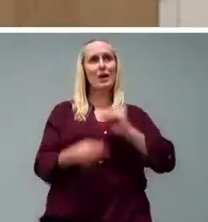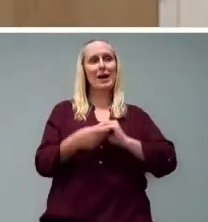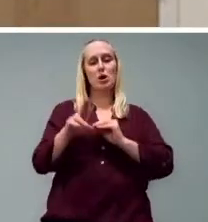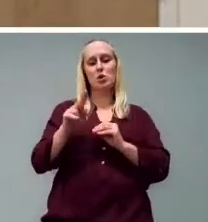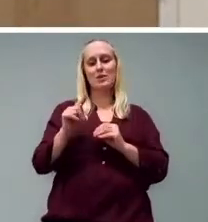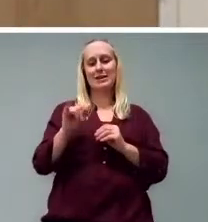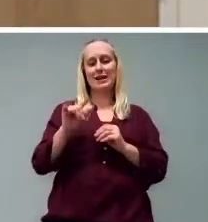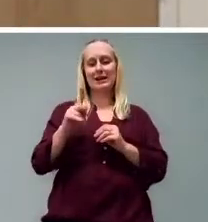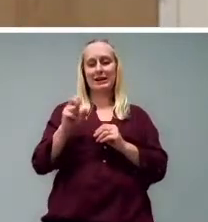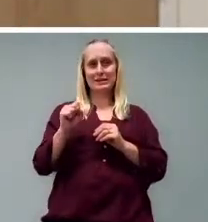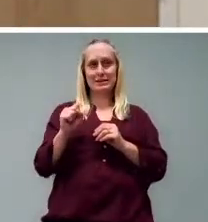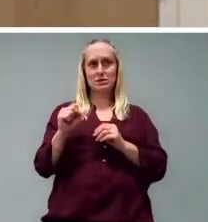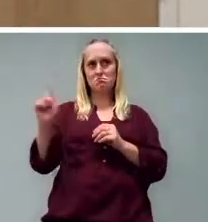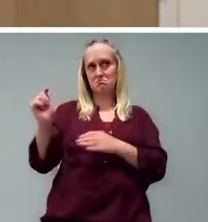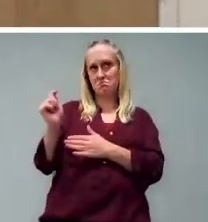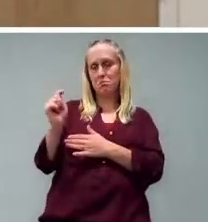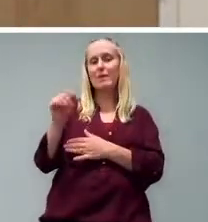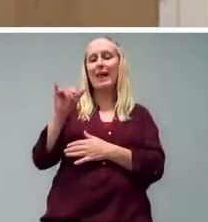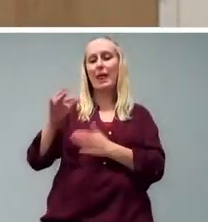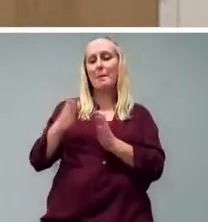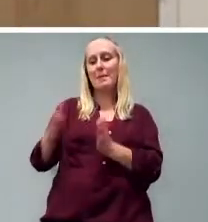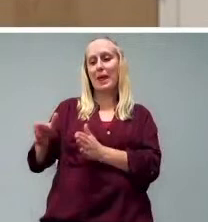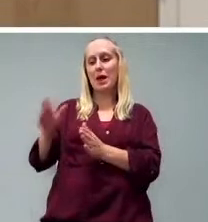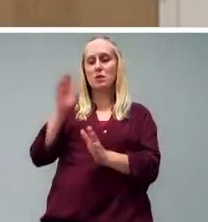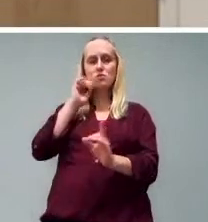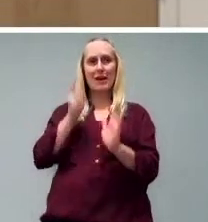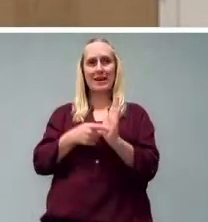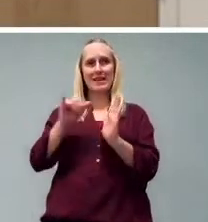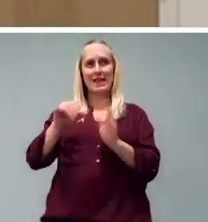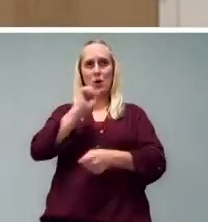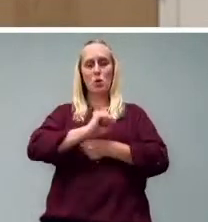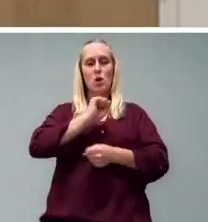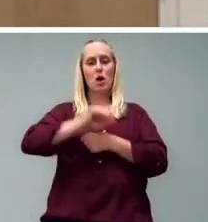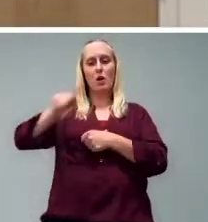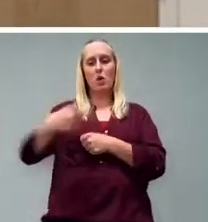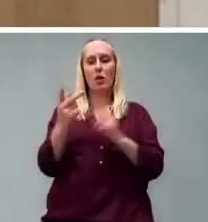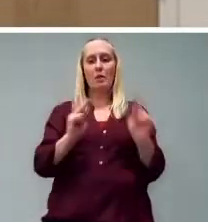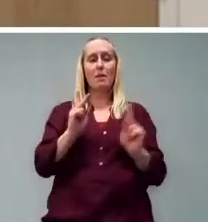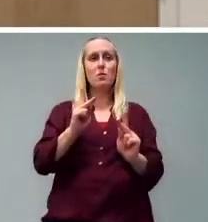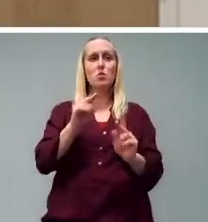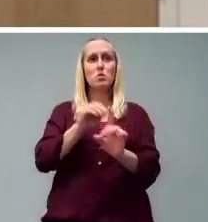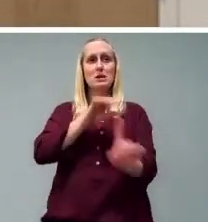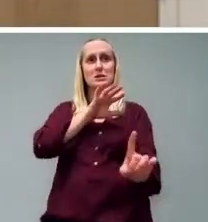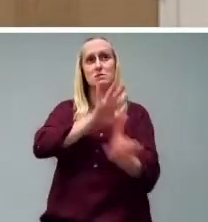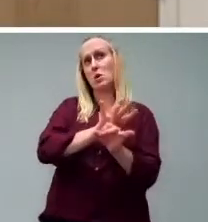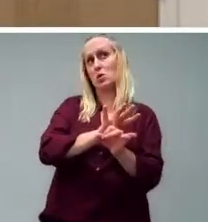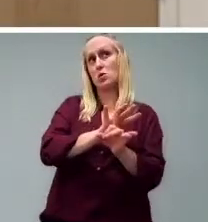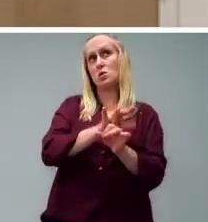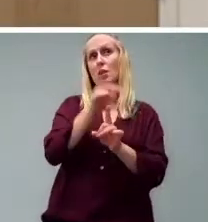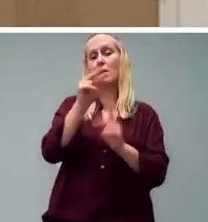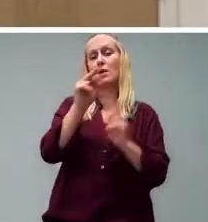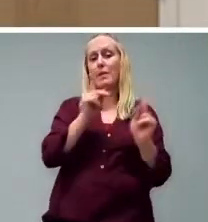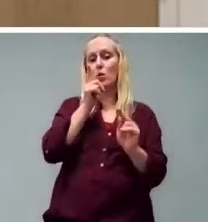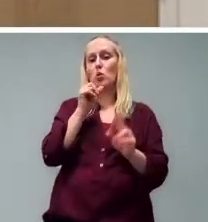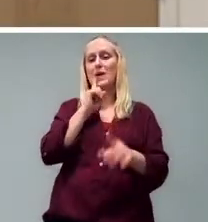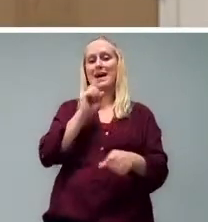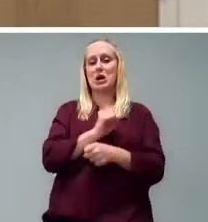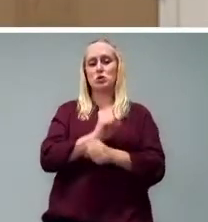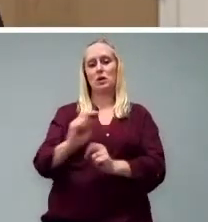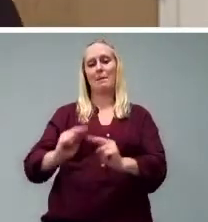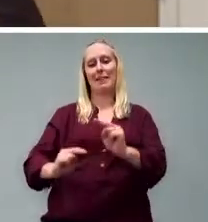plan addresses that work, and the only people who would be exposed to the media is the people doing the work, not staff.